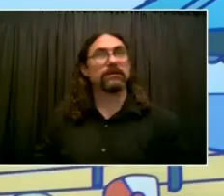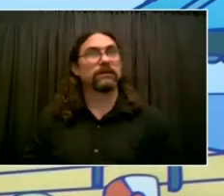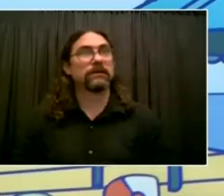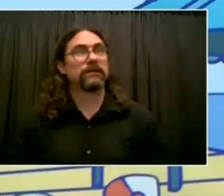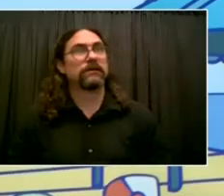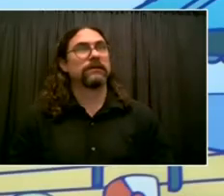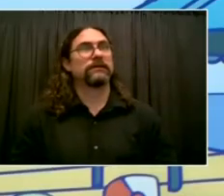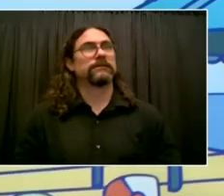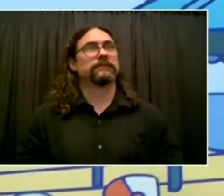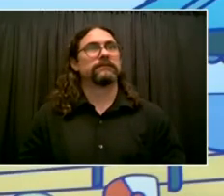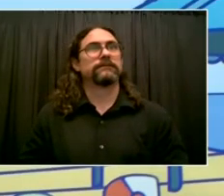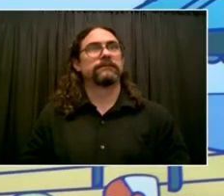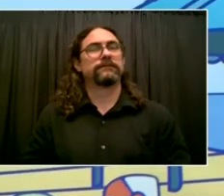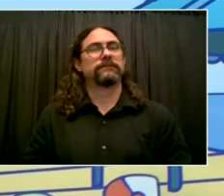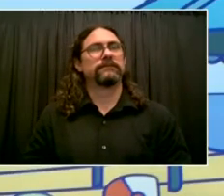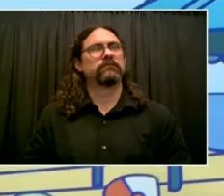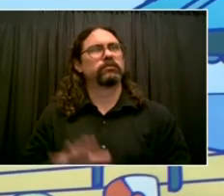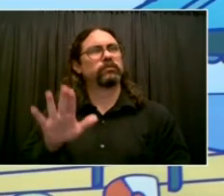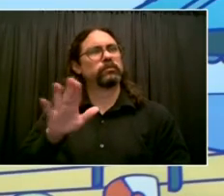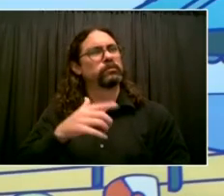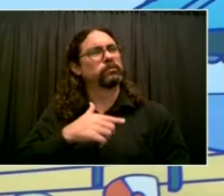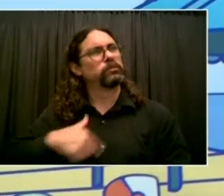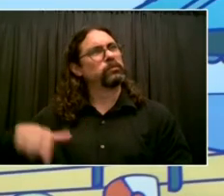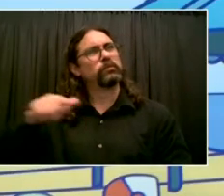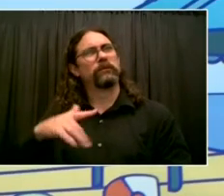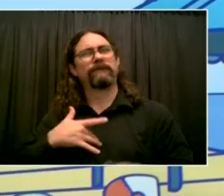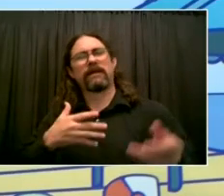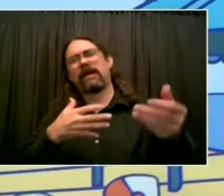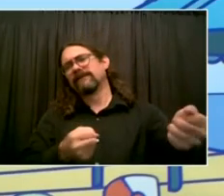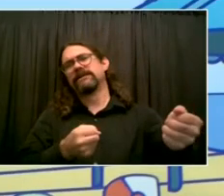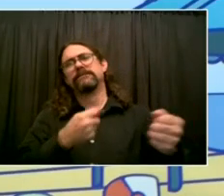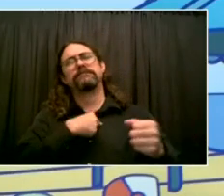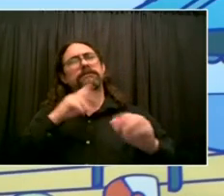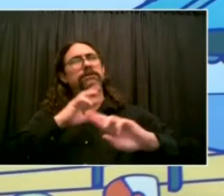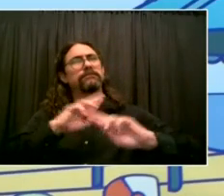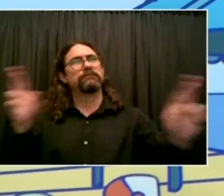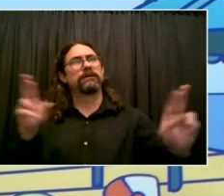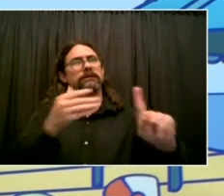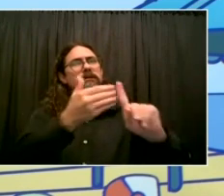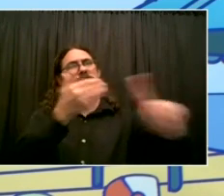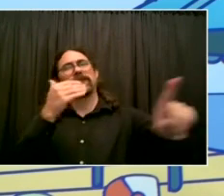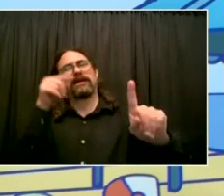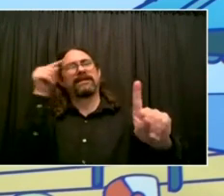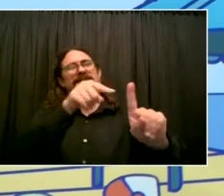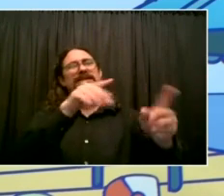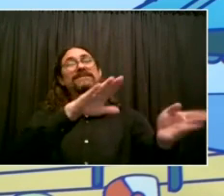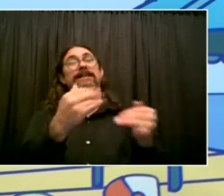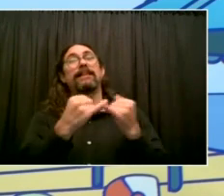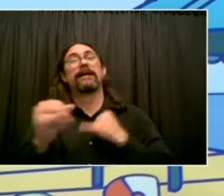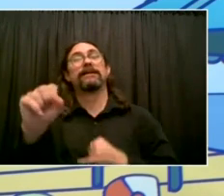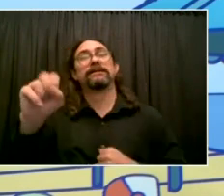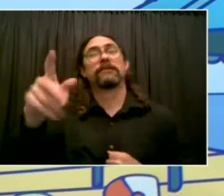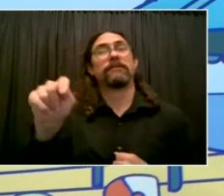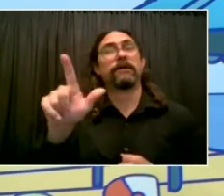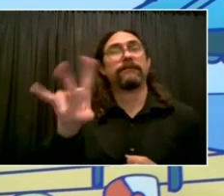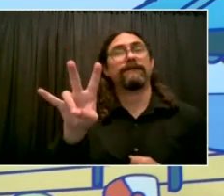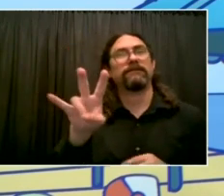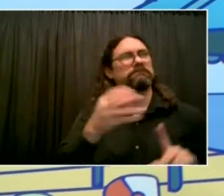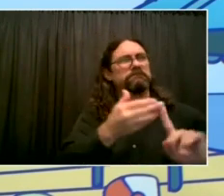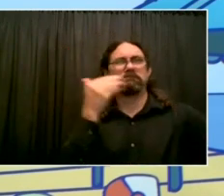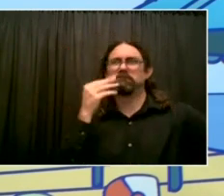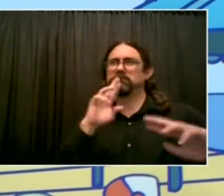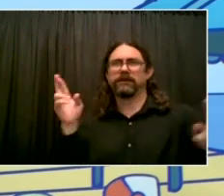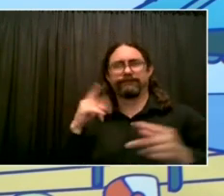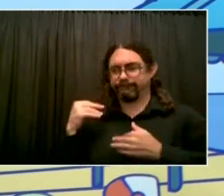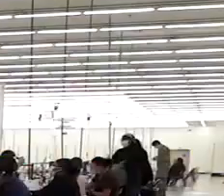begun. Negotiations, we really do hope will yield a constructive, positive outcome quickly. If they don't, things like arbitration